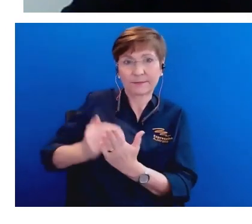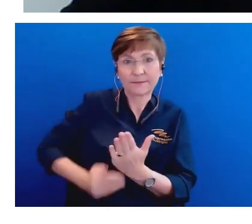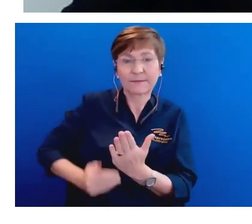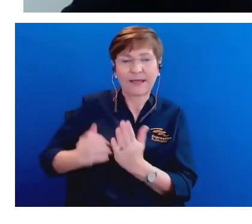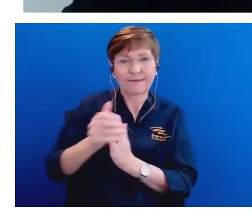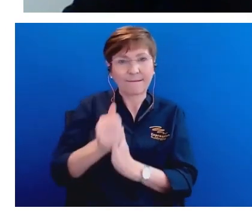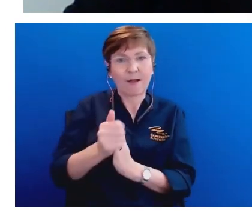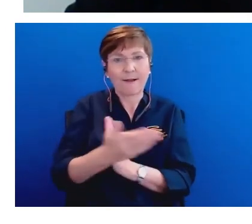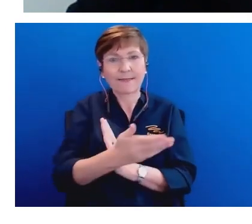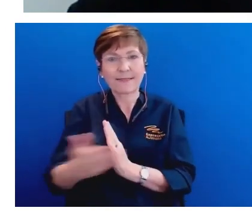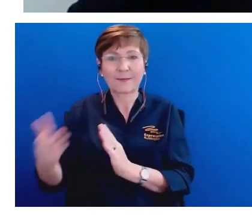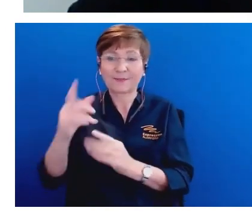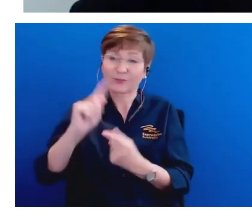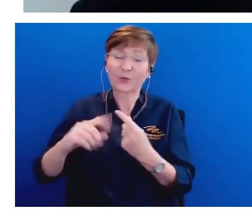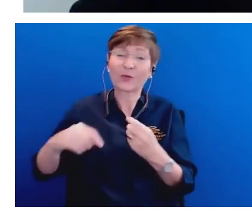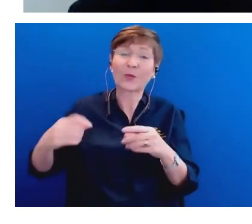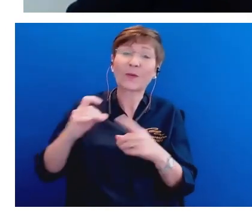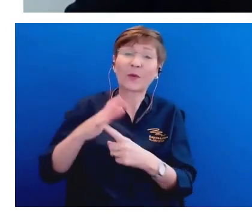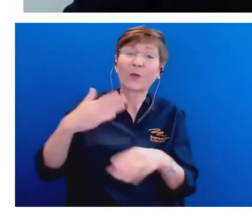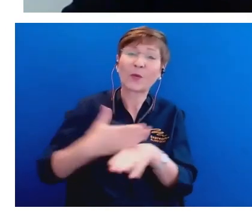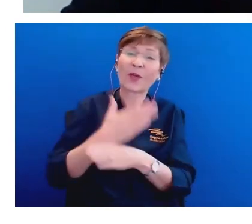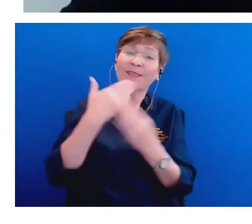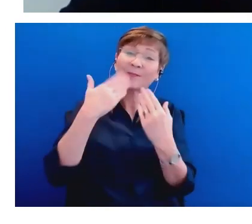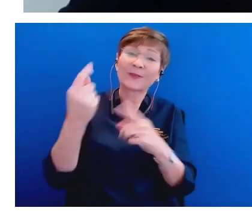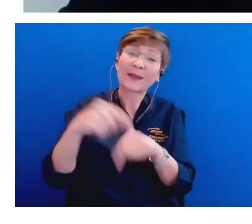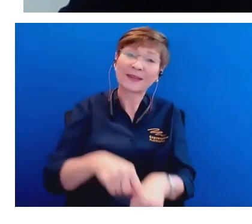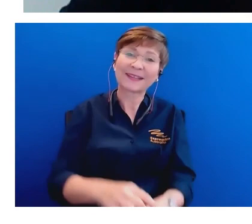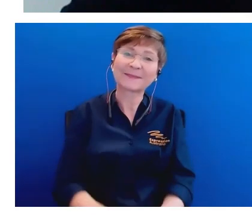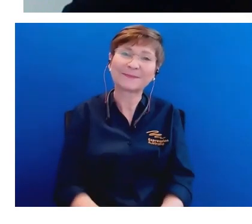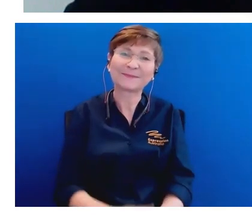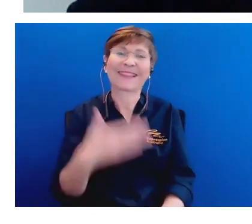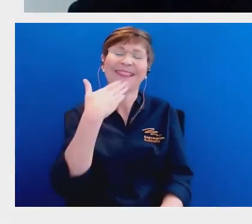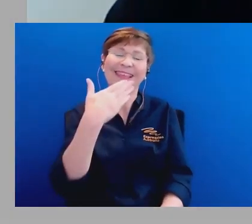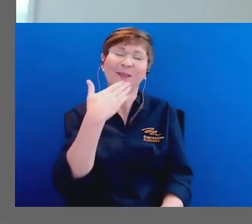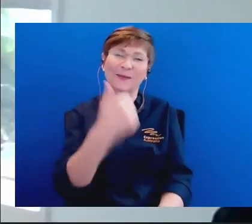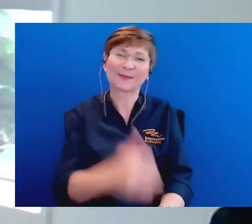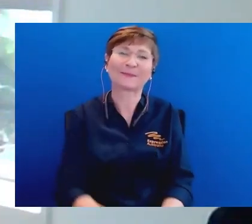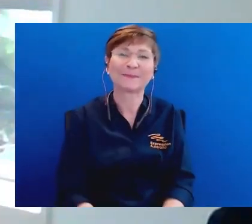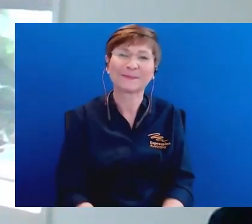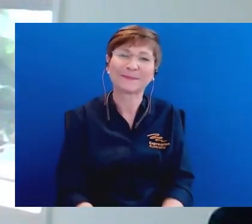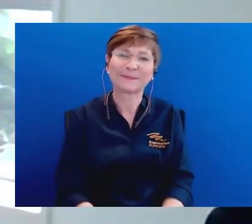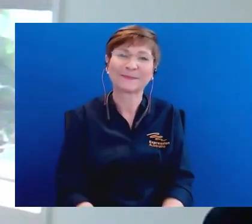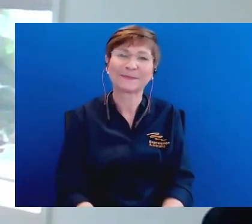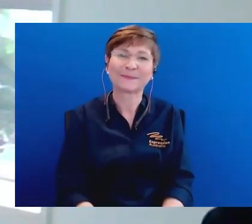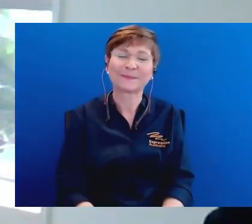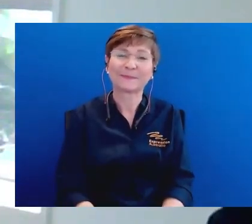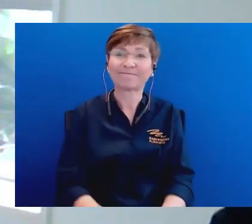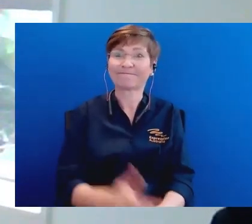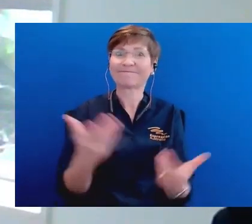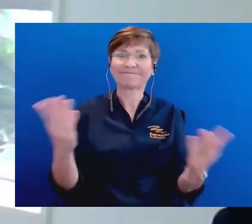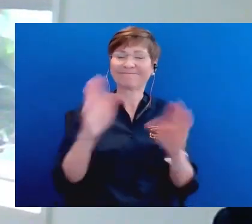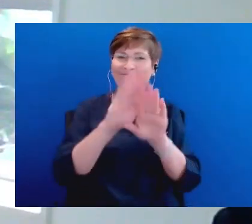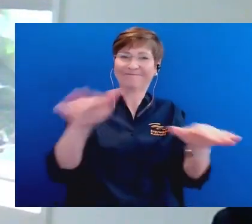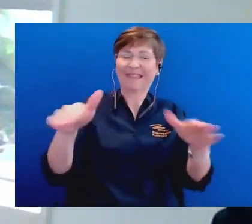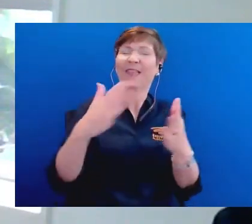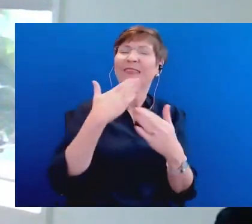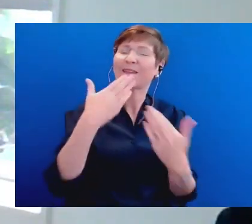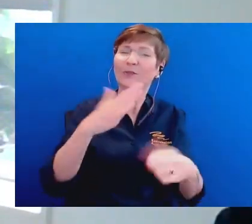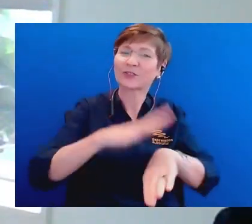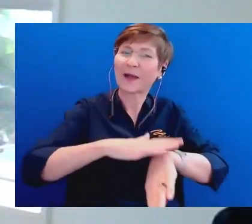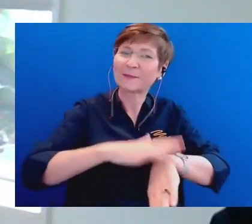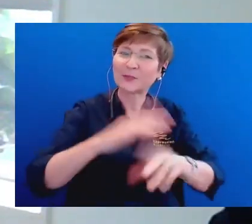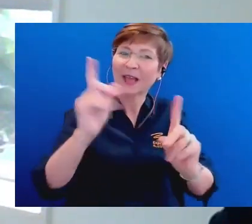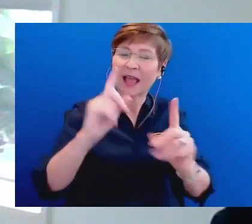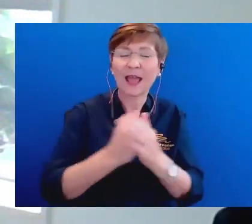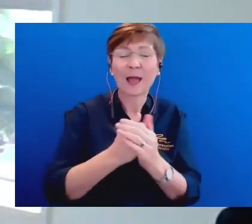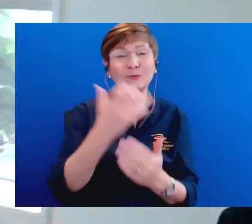doing. So thank you very much for coming. Thanks so much. Everybody, thank you for your time today. I'm sorry